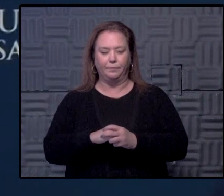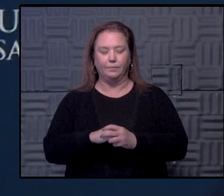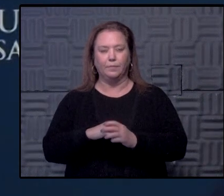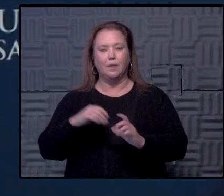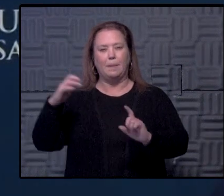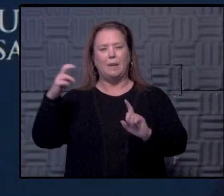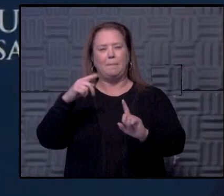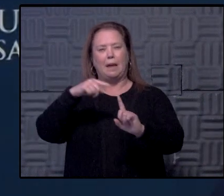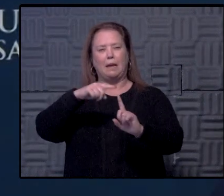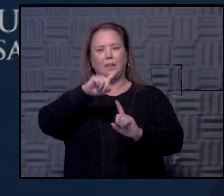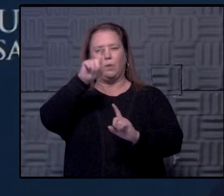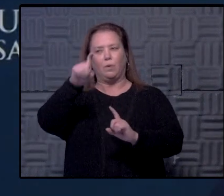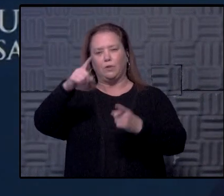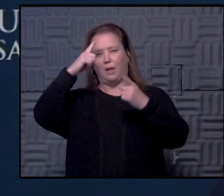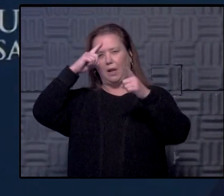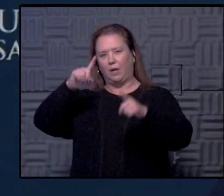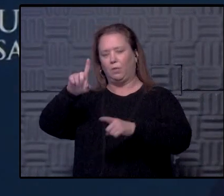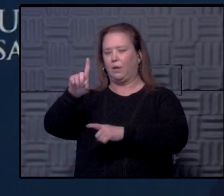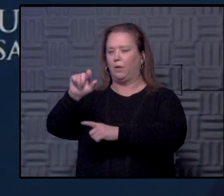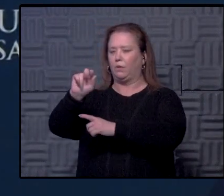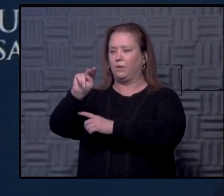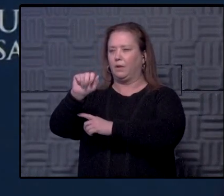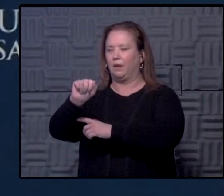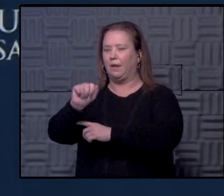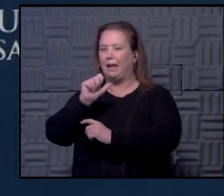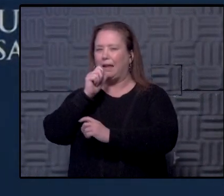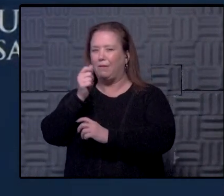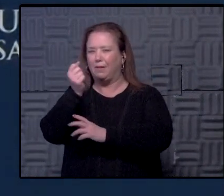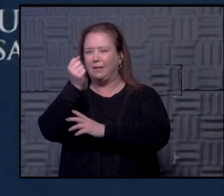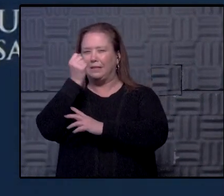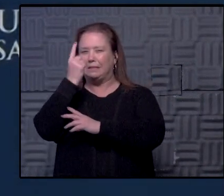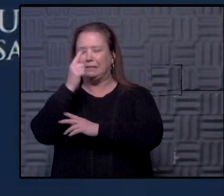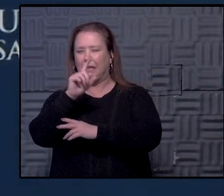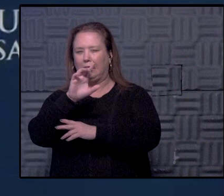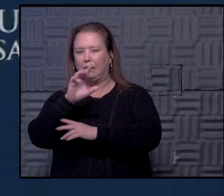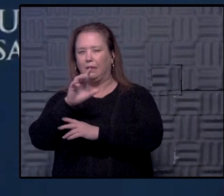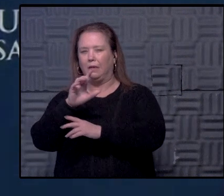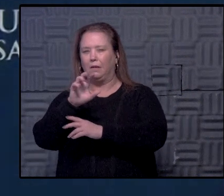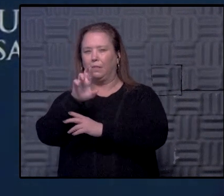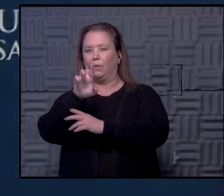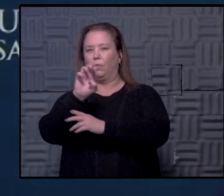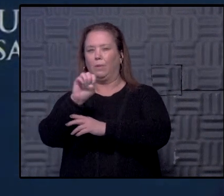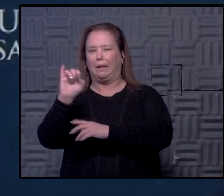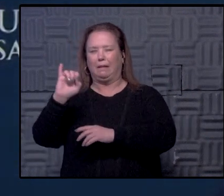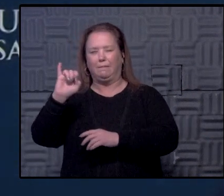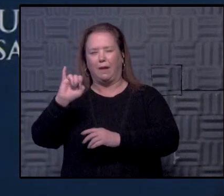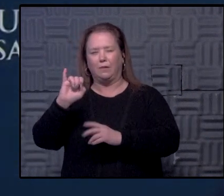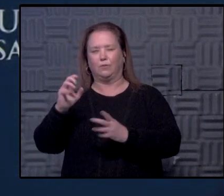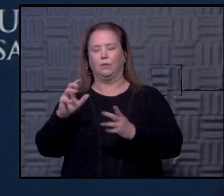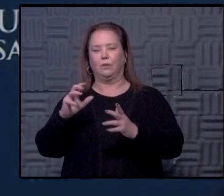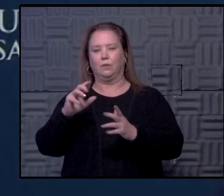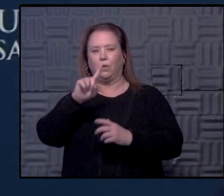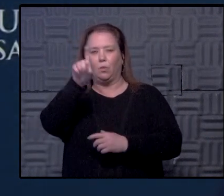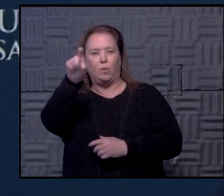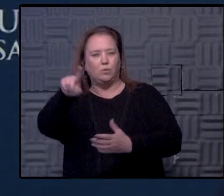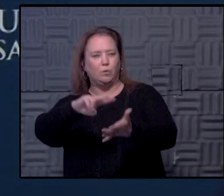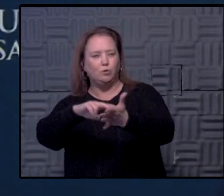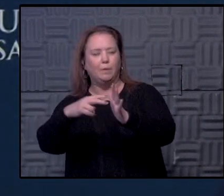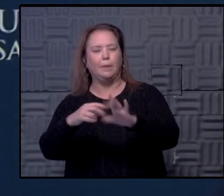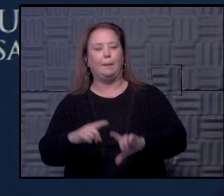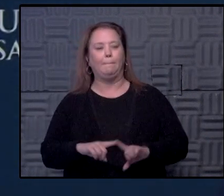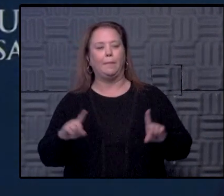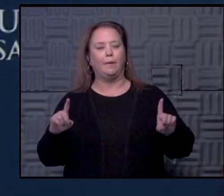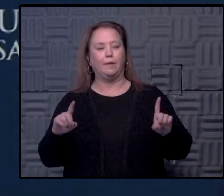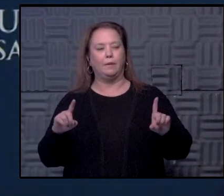to the question, and I kind of agree with Dana, I don't exactly understand what the reinfection question is speaking to, but it